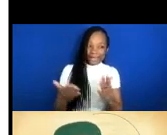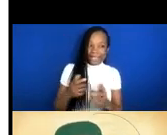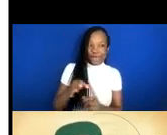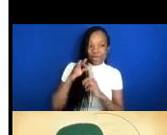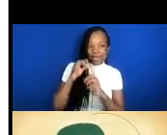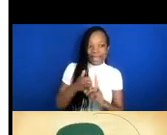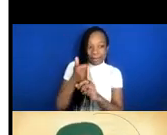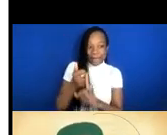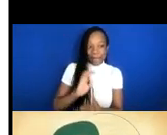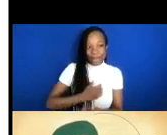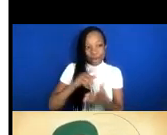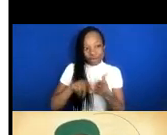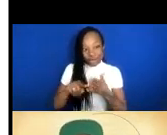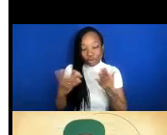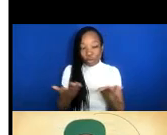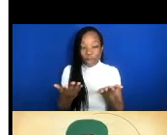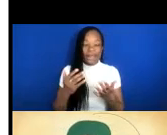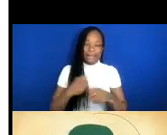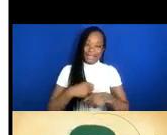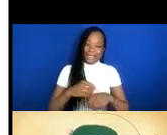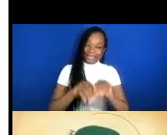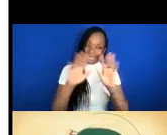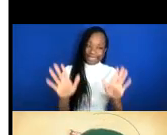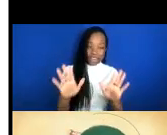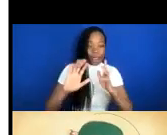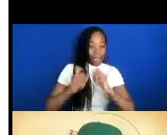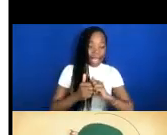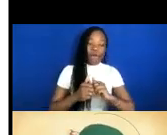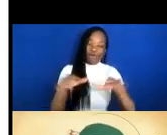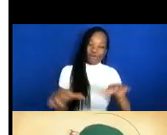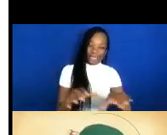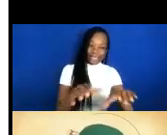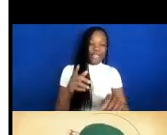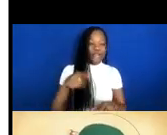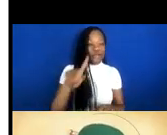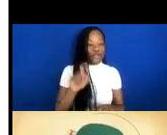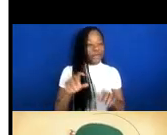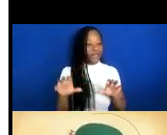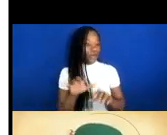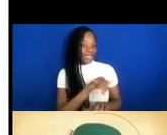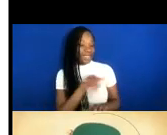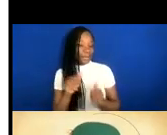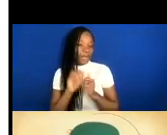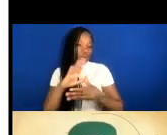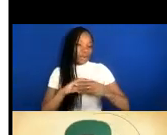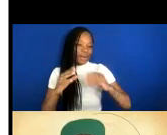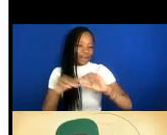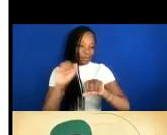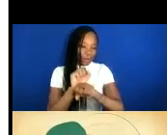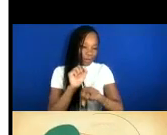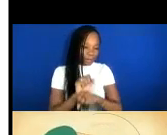is that it makes this clear to people by practicing it. You should be doing that as well in your narrative work.